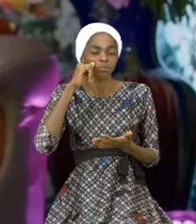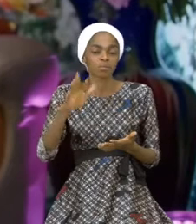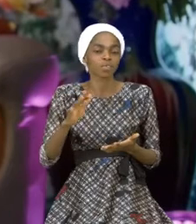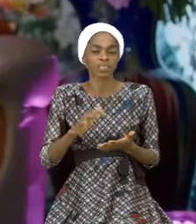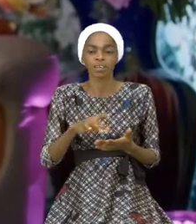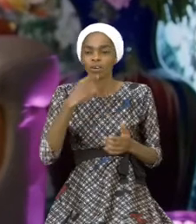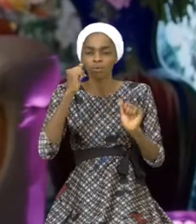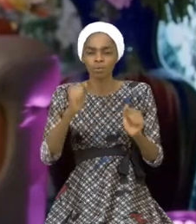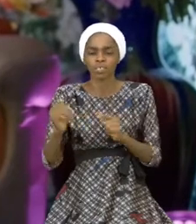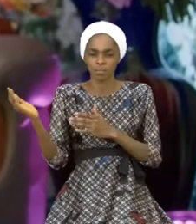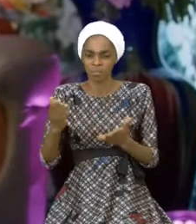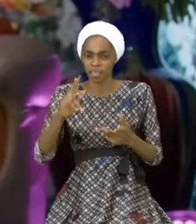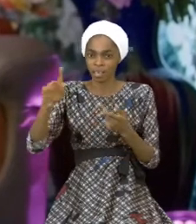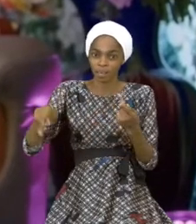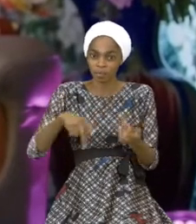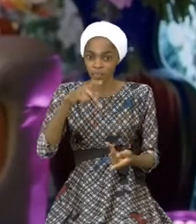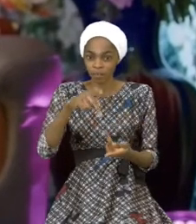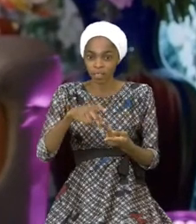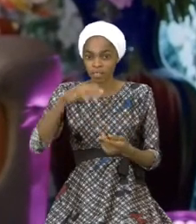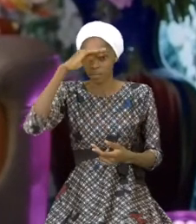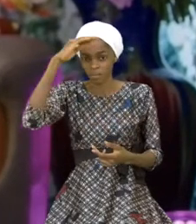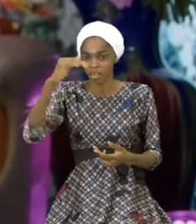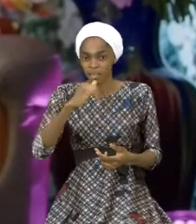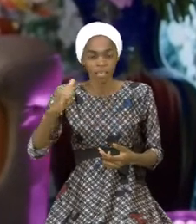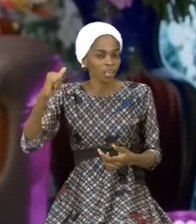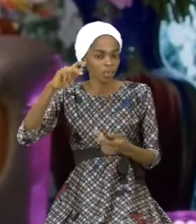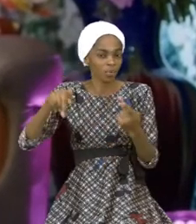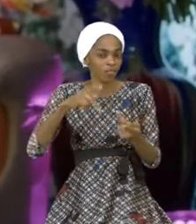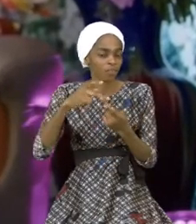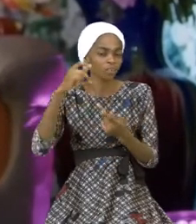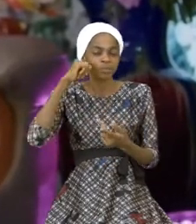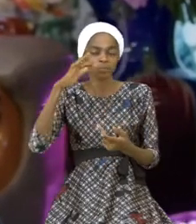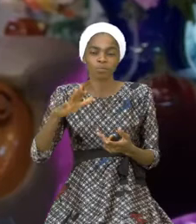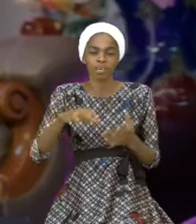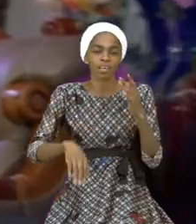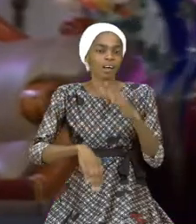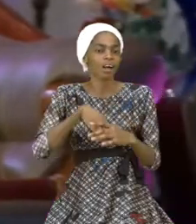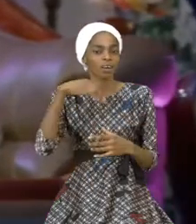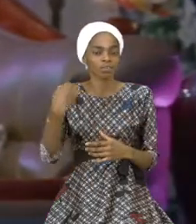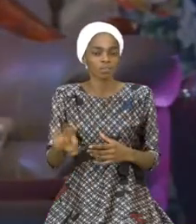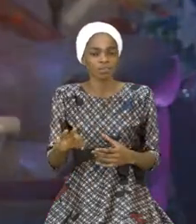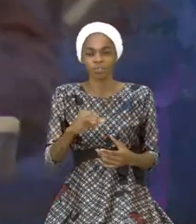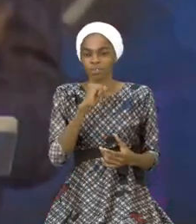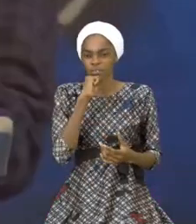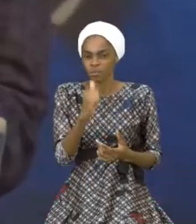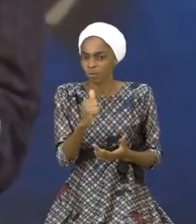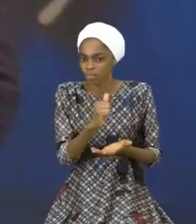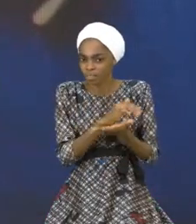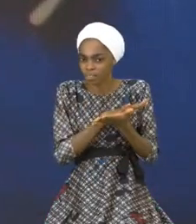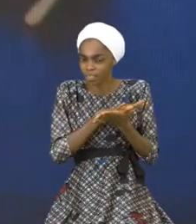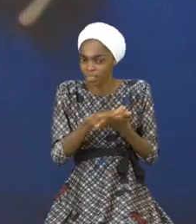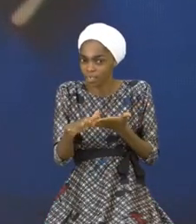a perfect man, a perfect woman out of an unclean